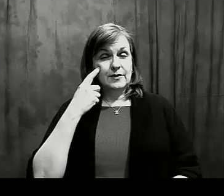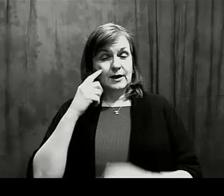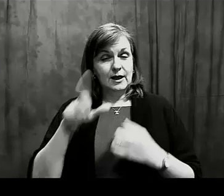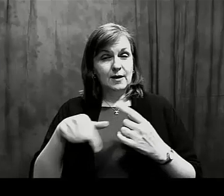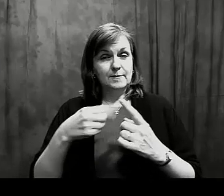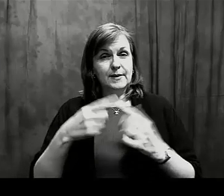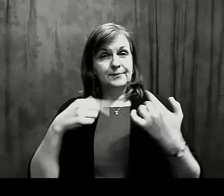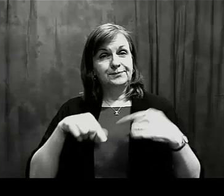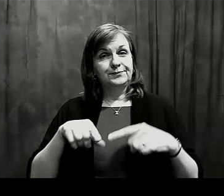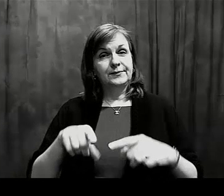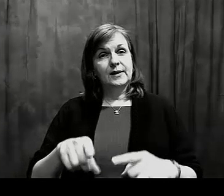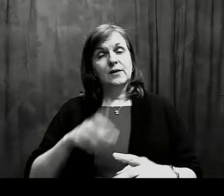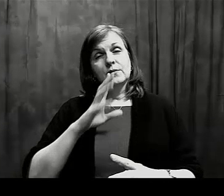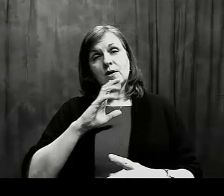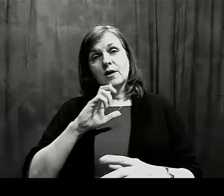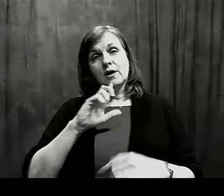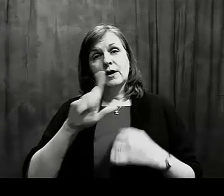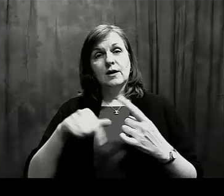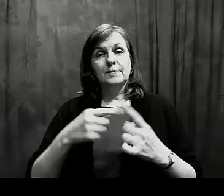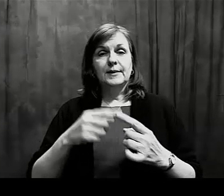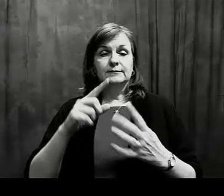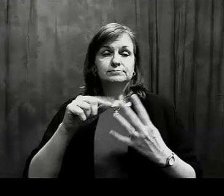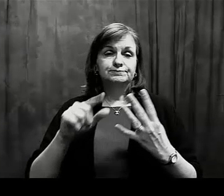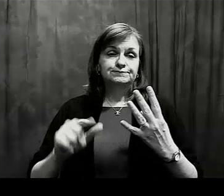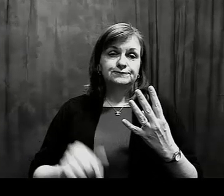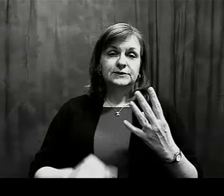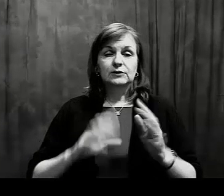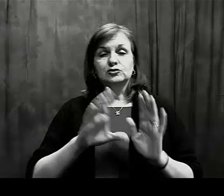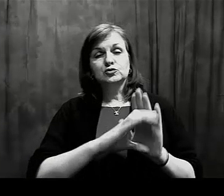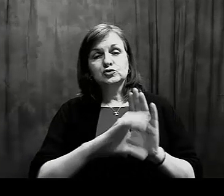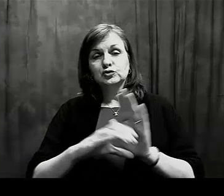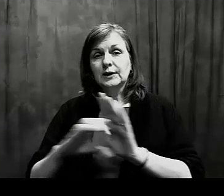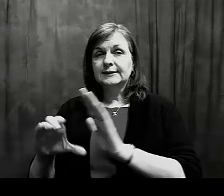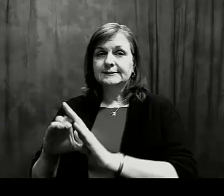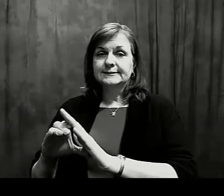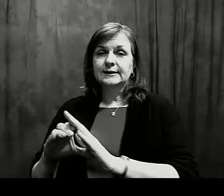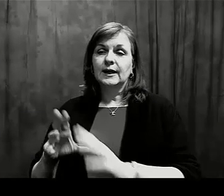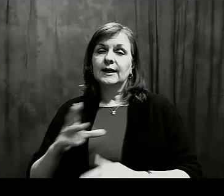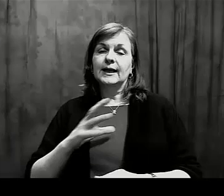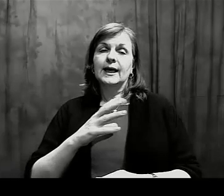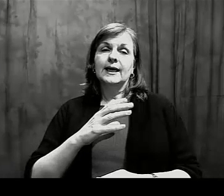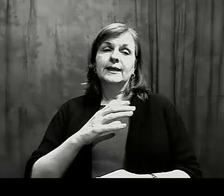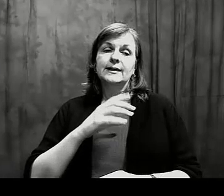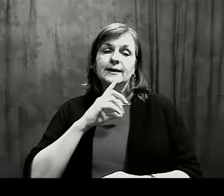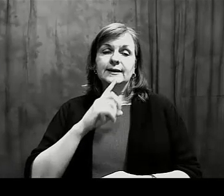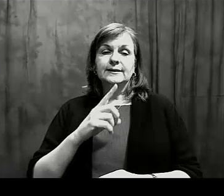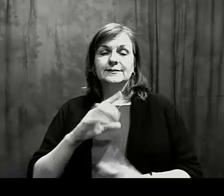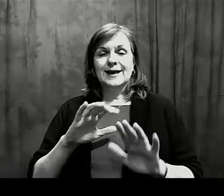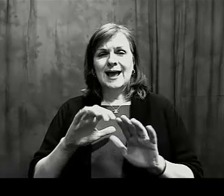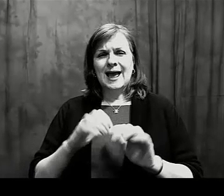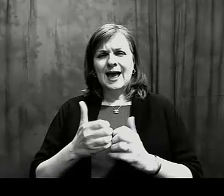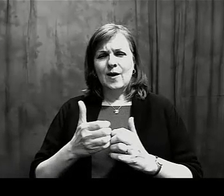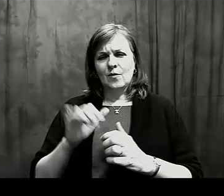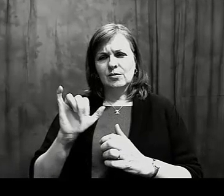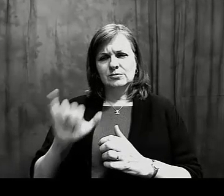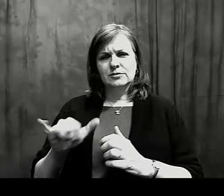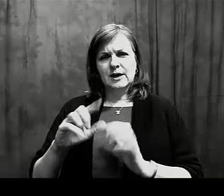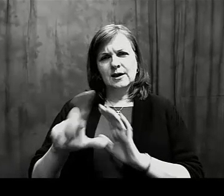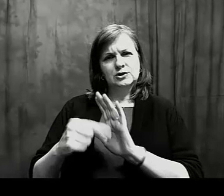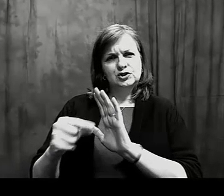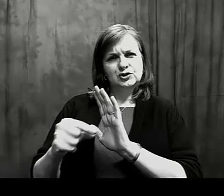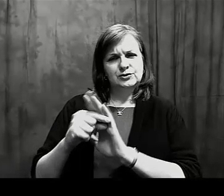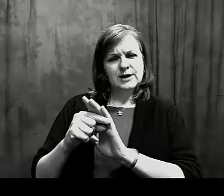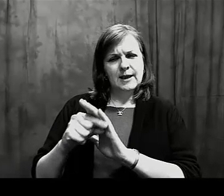So what we need to think about as we talk about different traits across organisms and so on